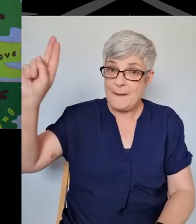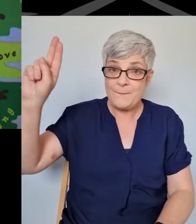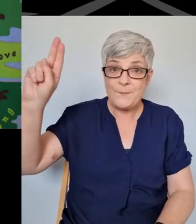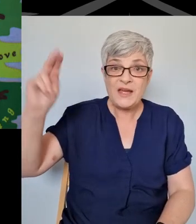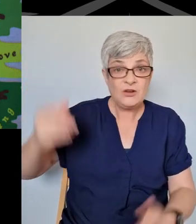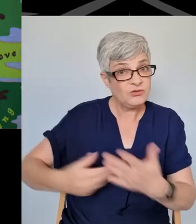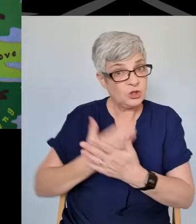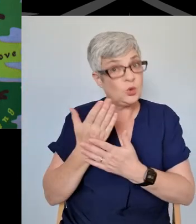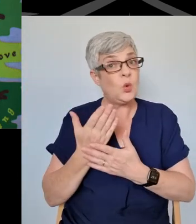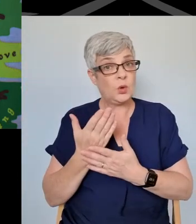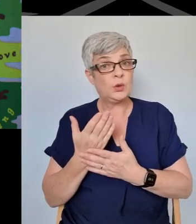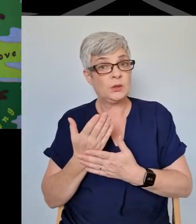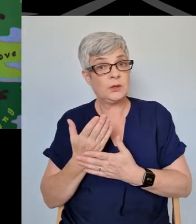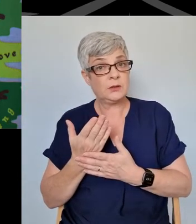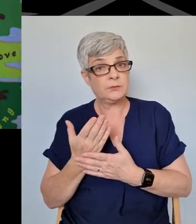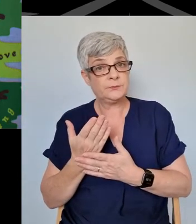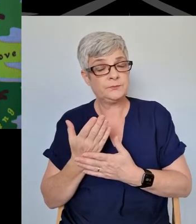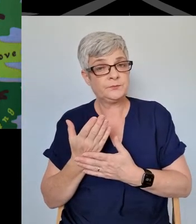restored.